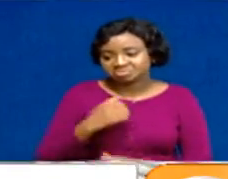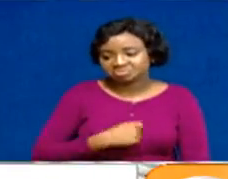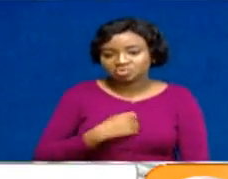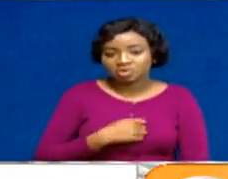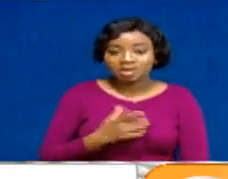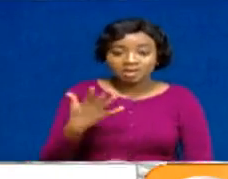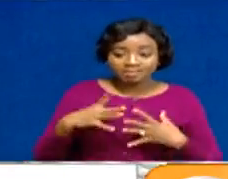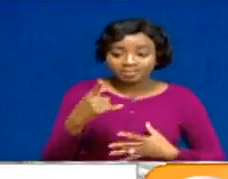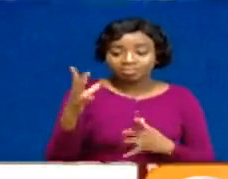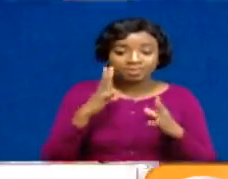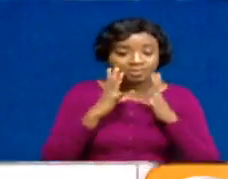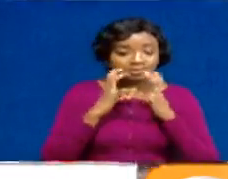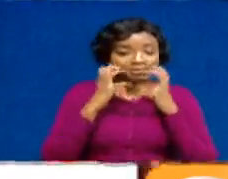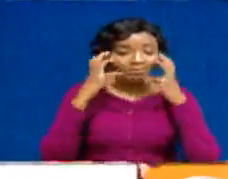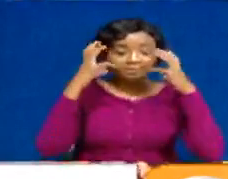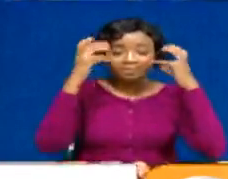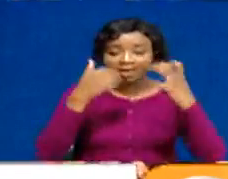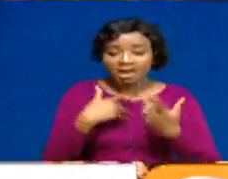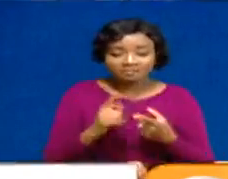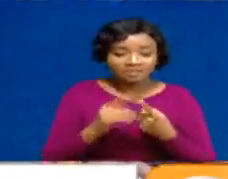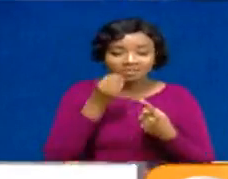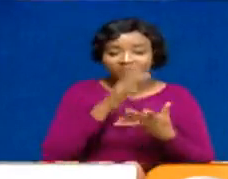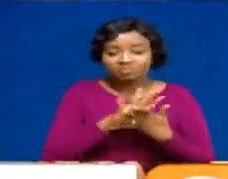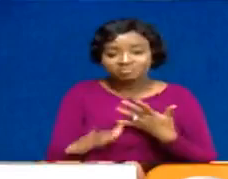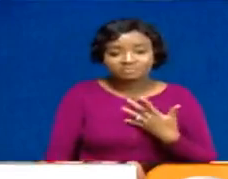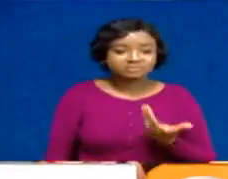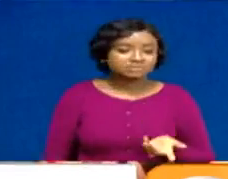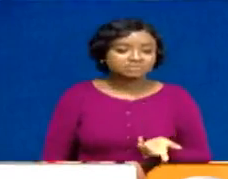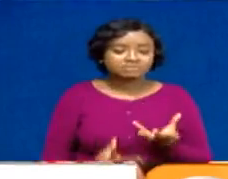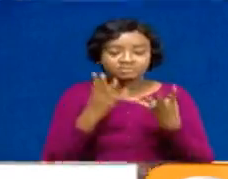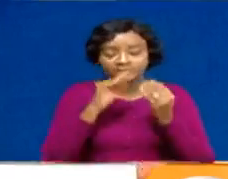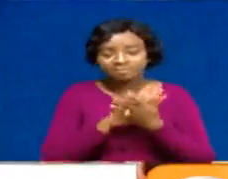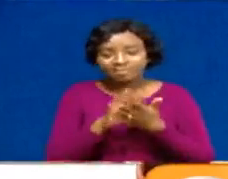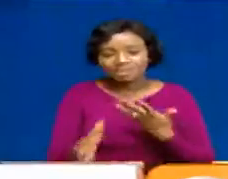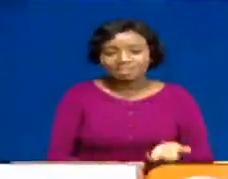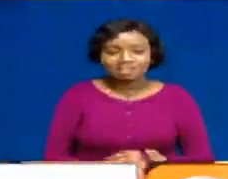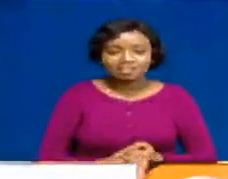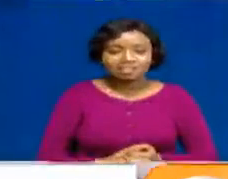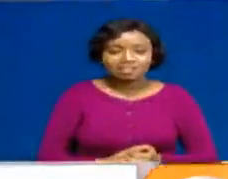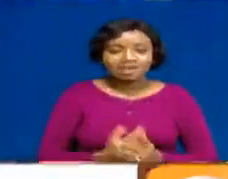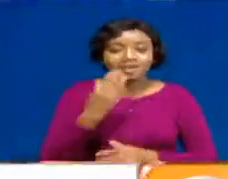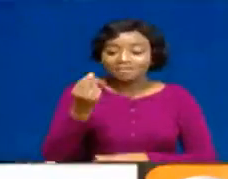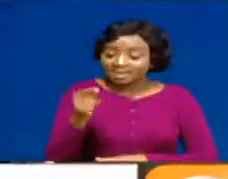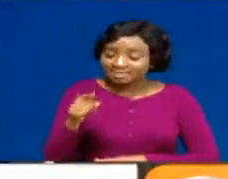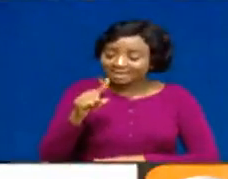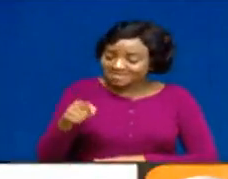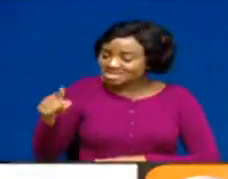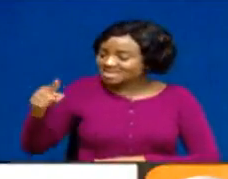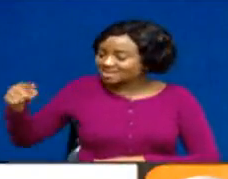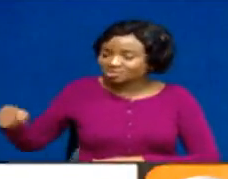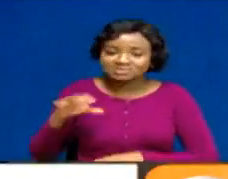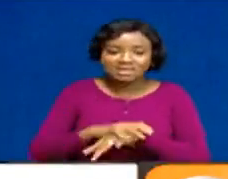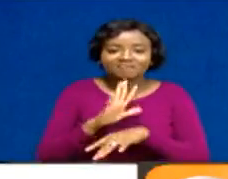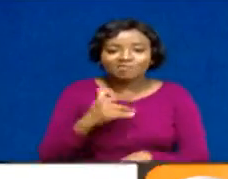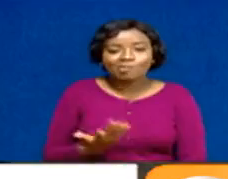Watu roho zimeka juju, hawali wala hawalali. Hiyo pesa hawajui atatoa wapi. Na